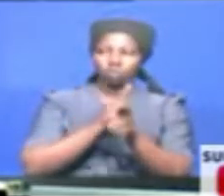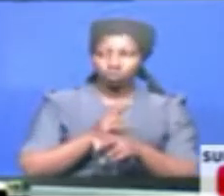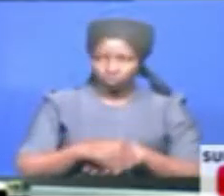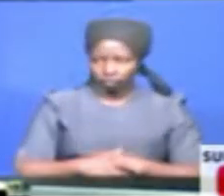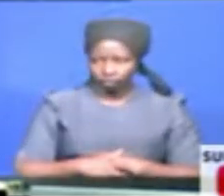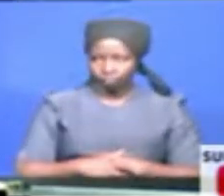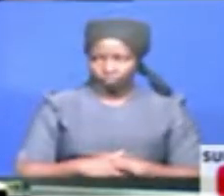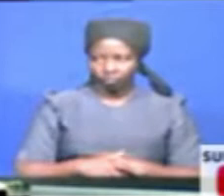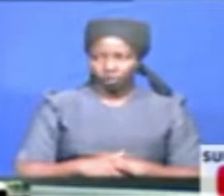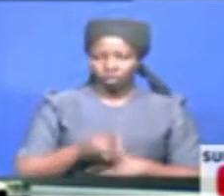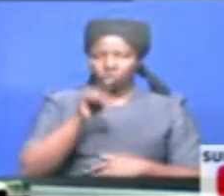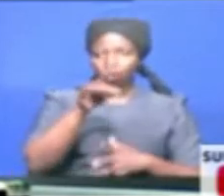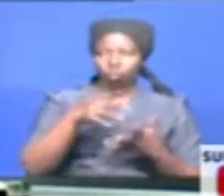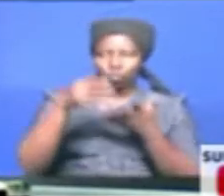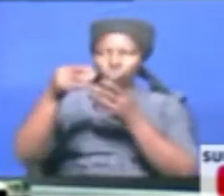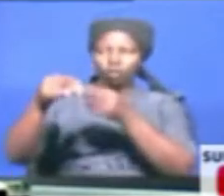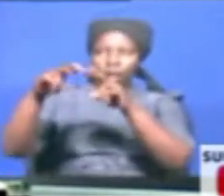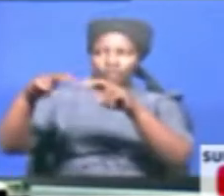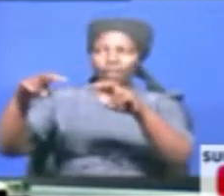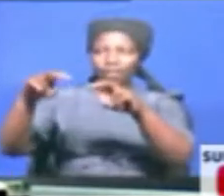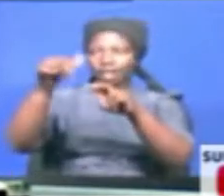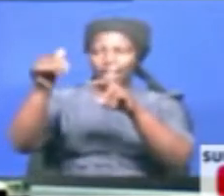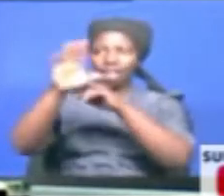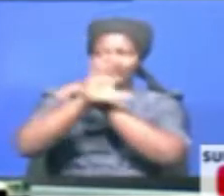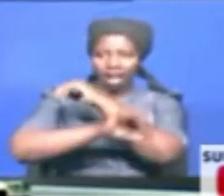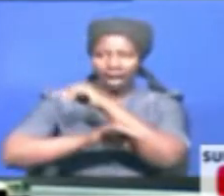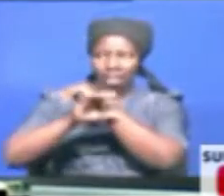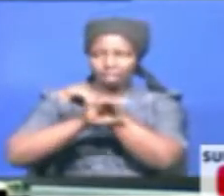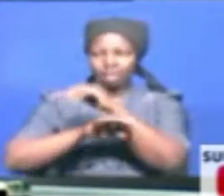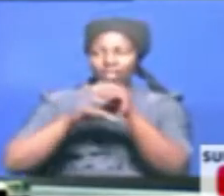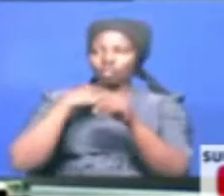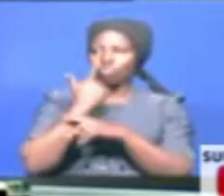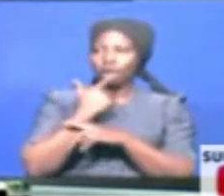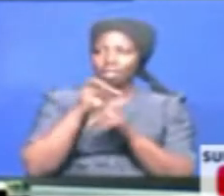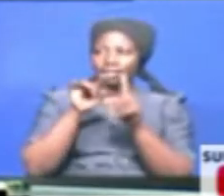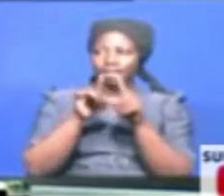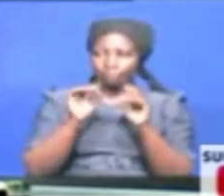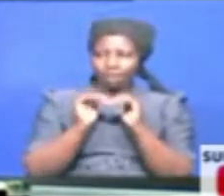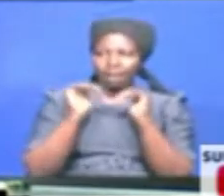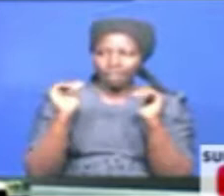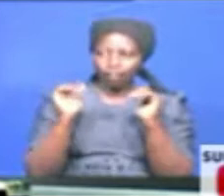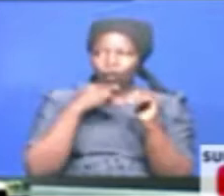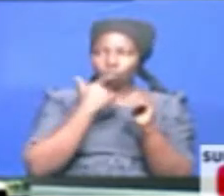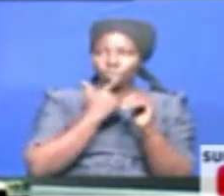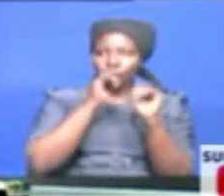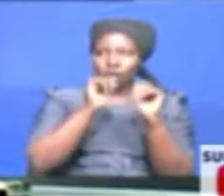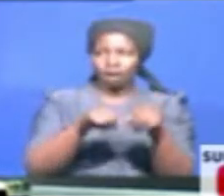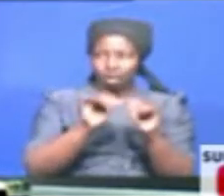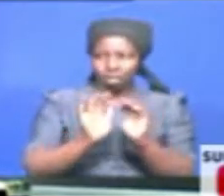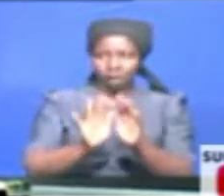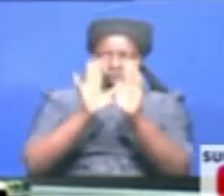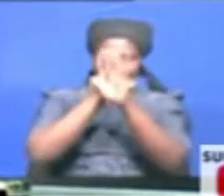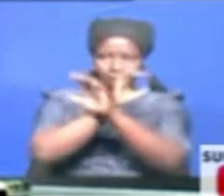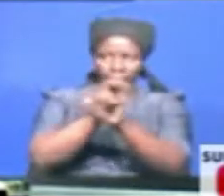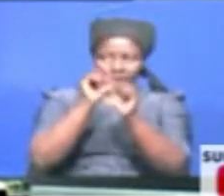You go and find other countries around the world in this age who gonna leave the presidency. Either they change